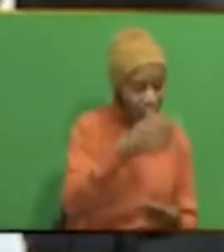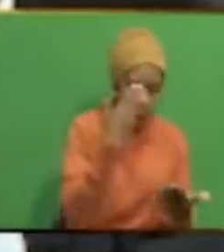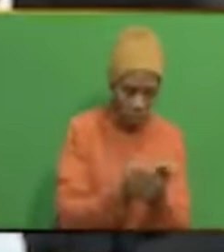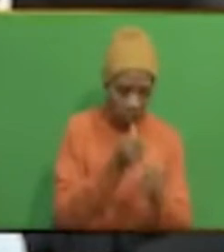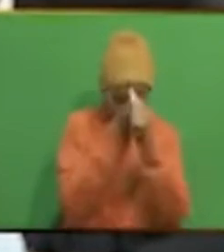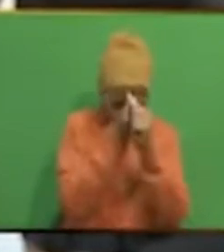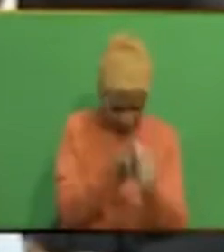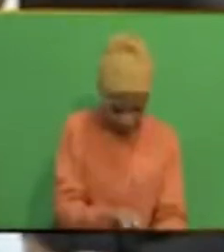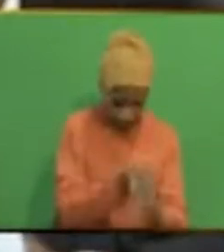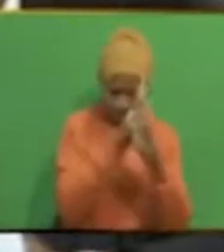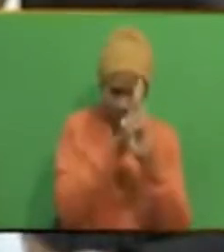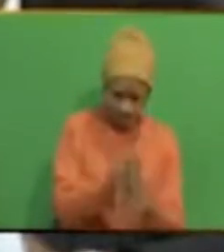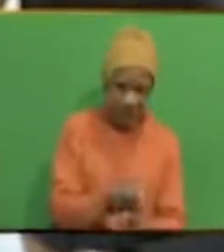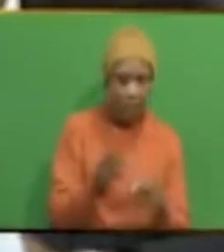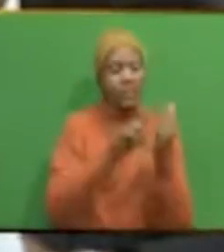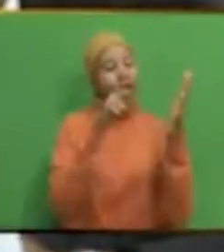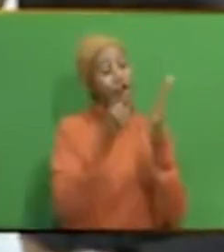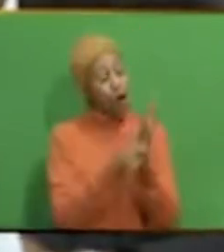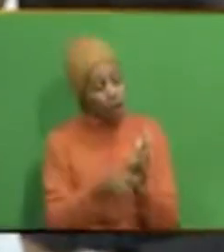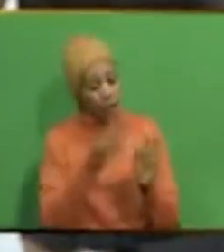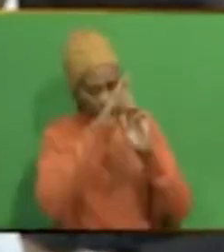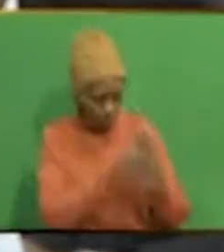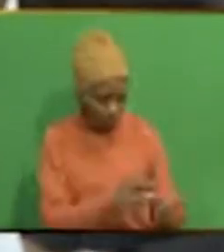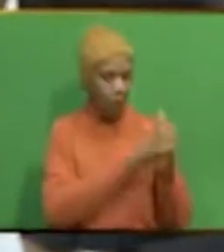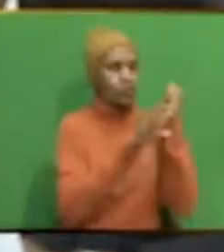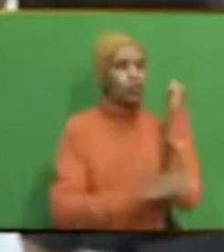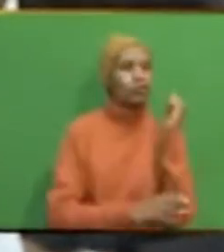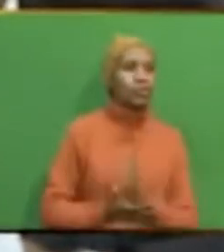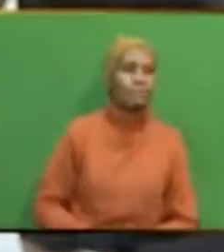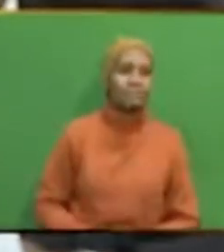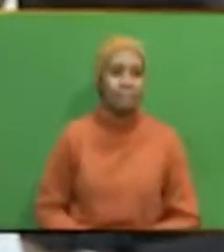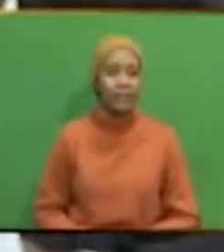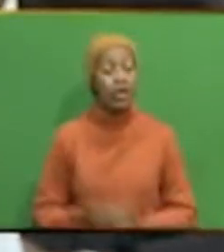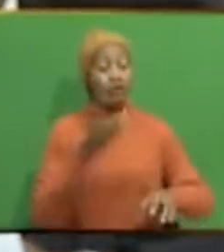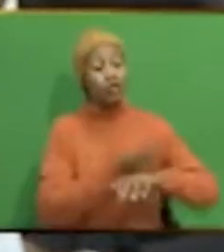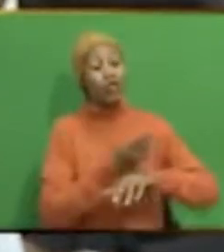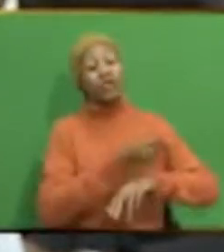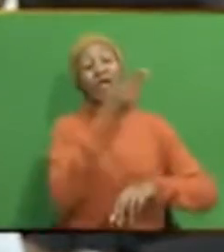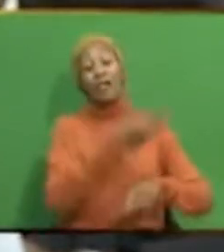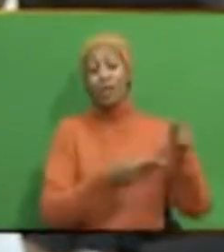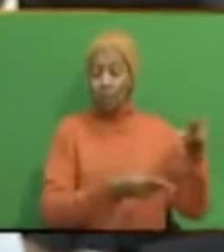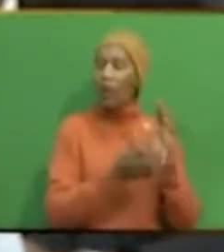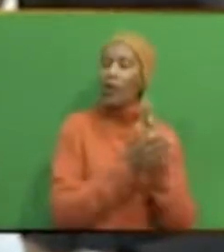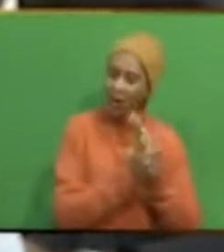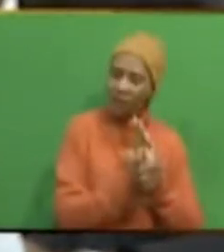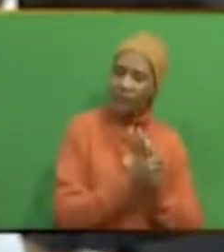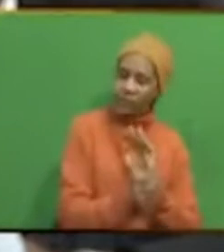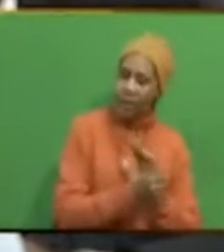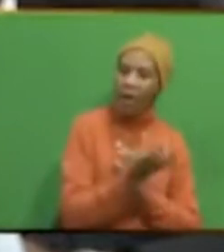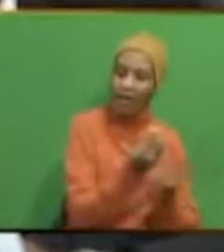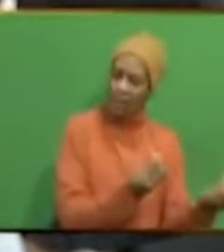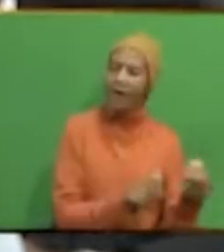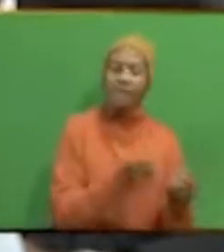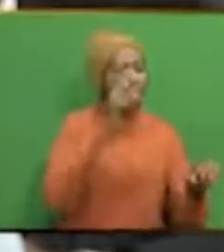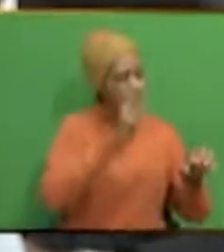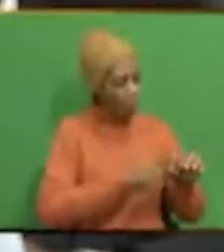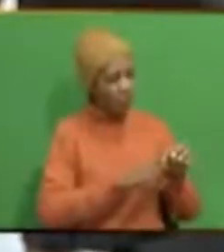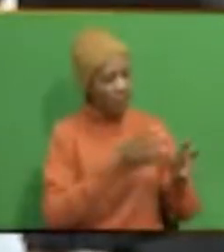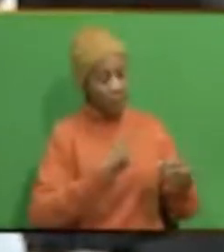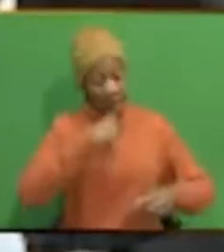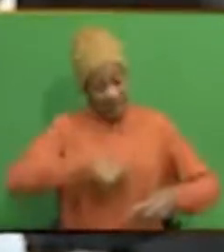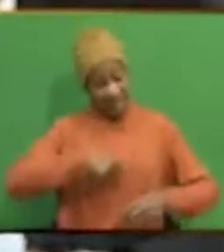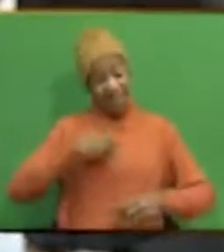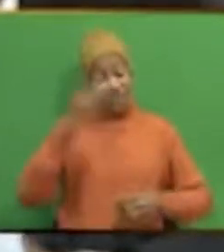of law and the constitutional democracy. While Dr. Hlophe is highly qualified, and I know him